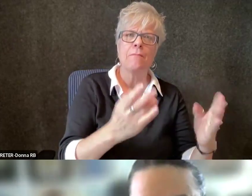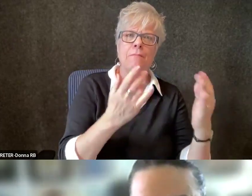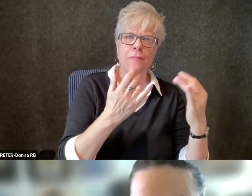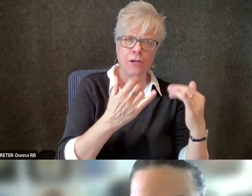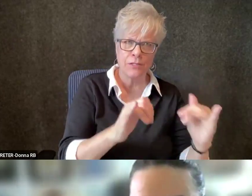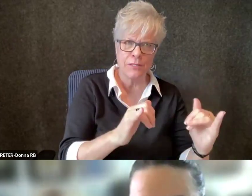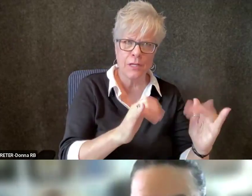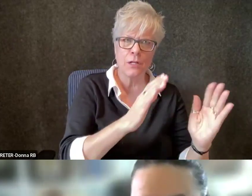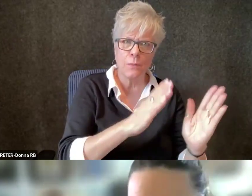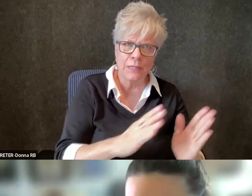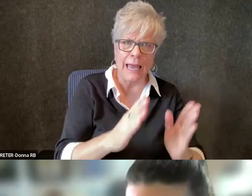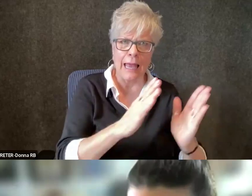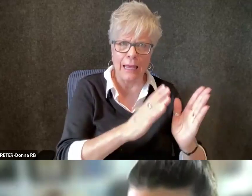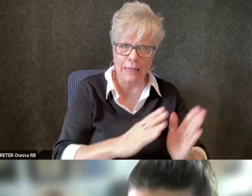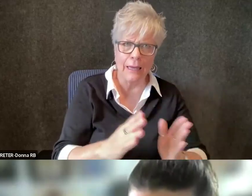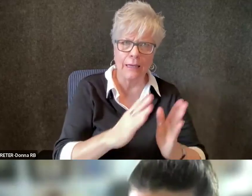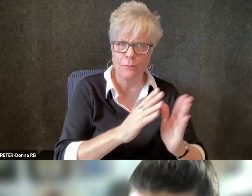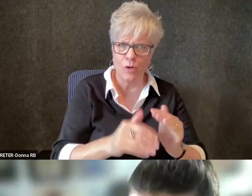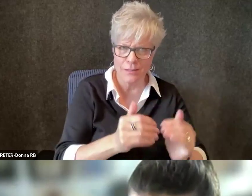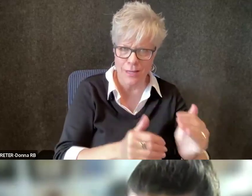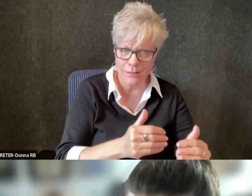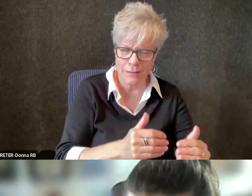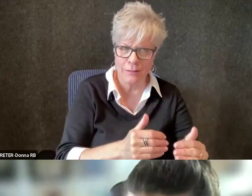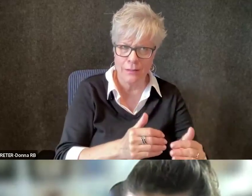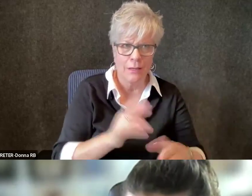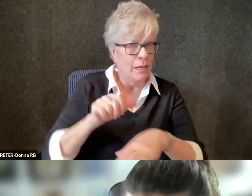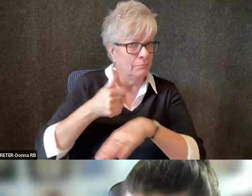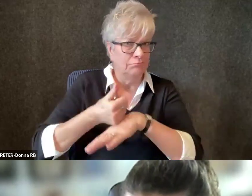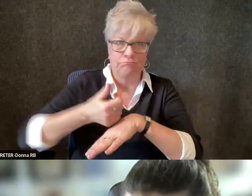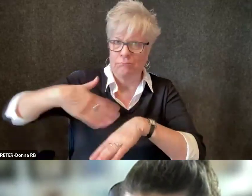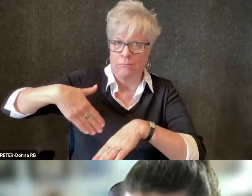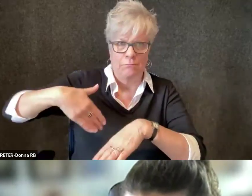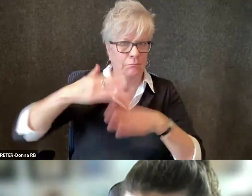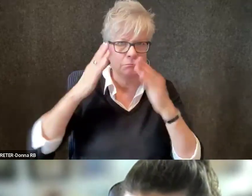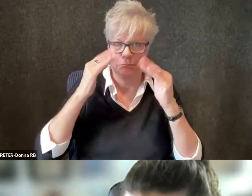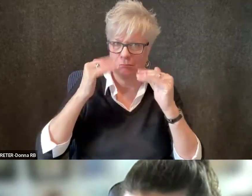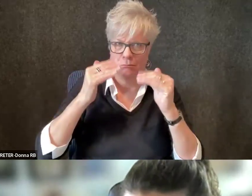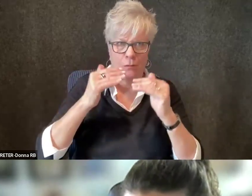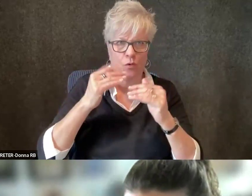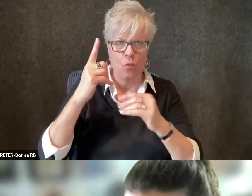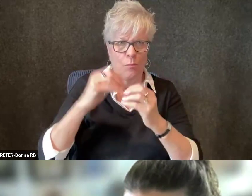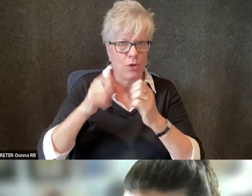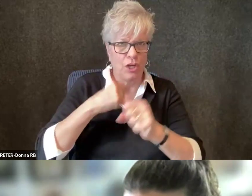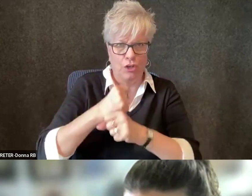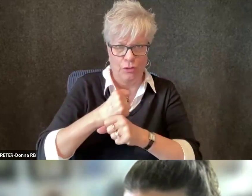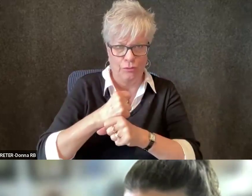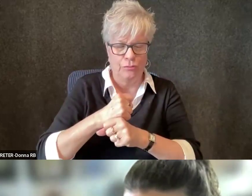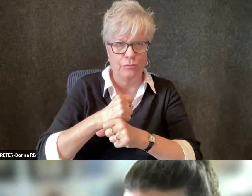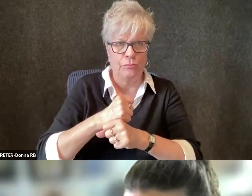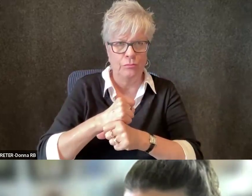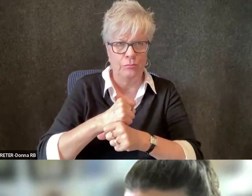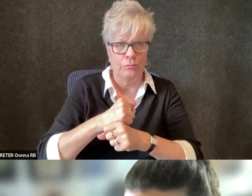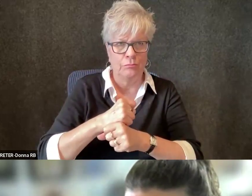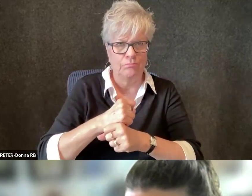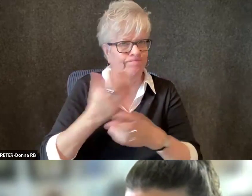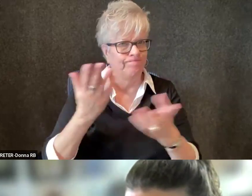in planning process. The implementation is not expected for another year. So